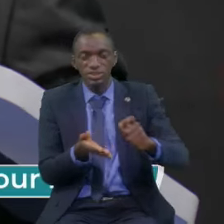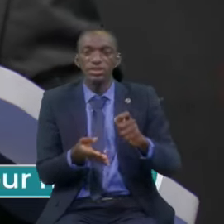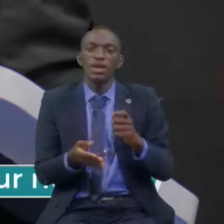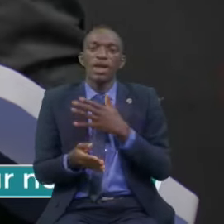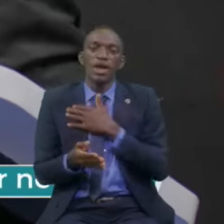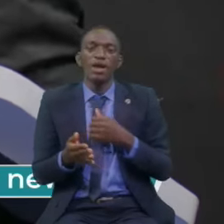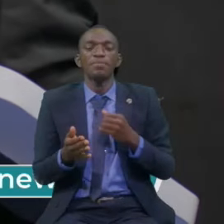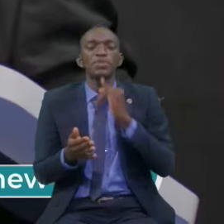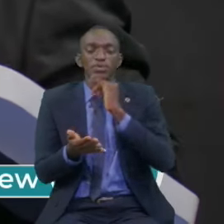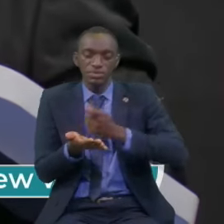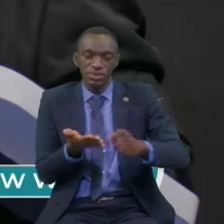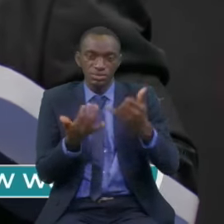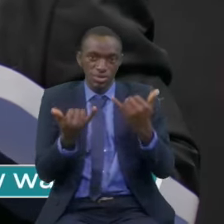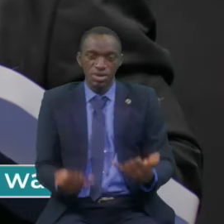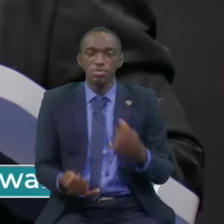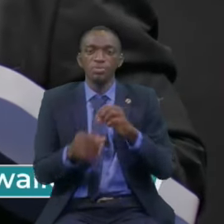of life.